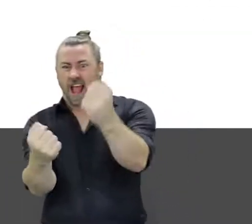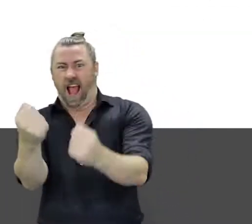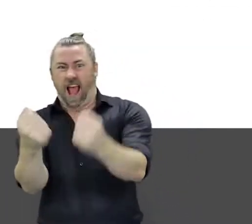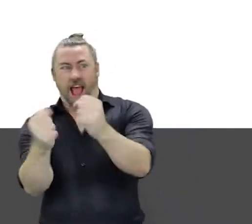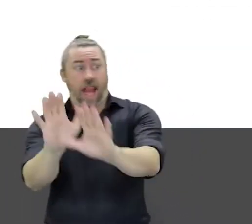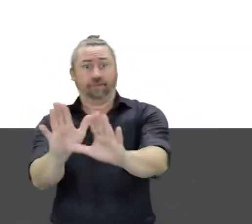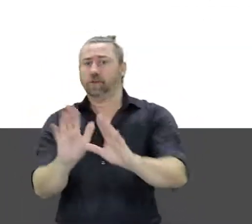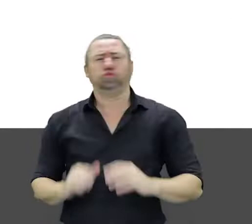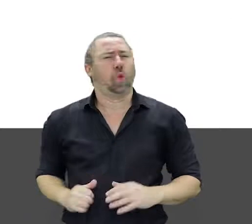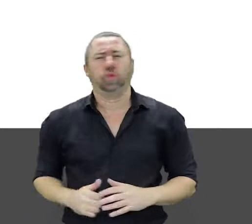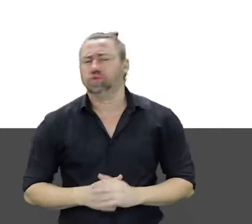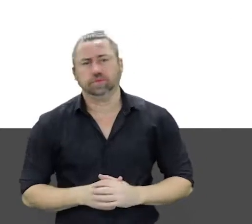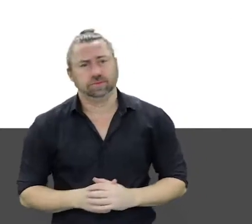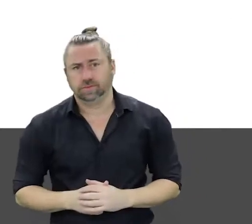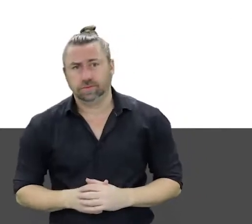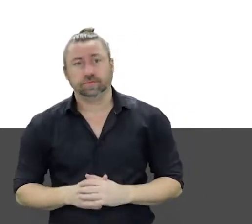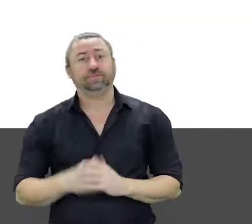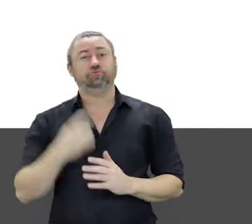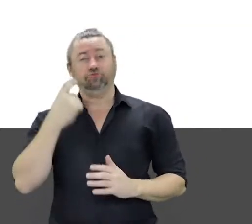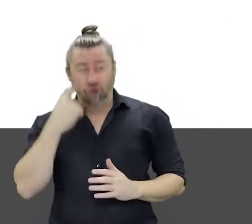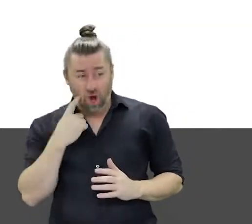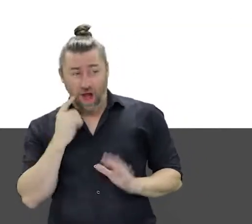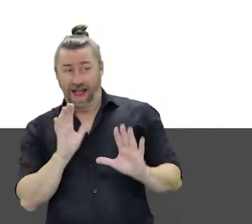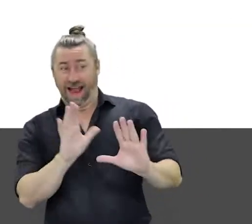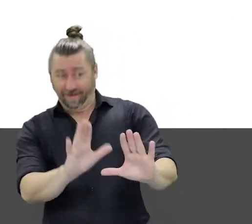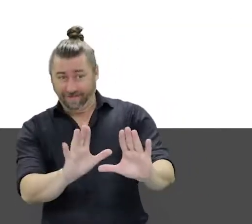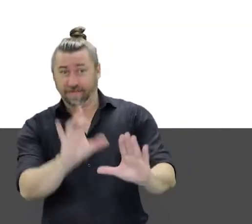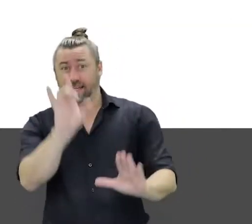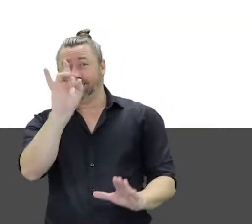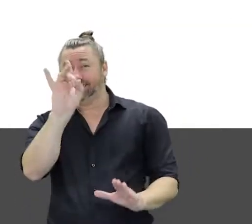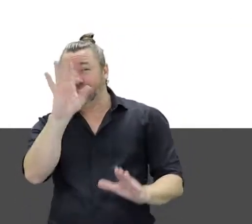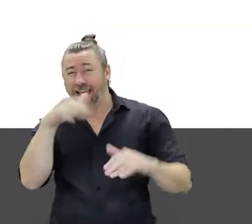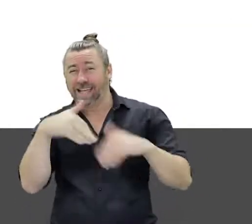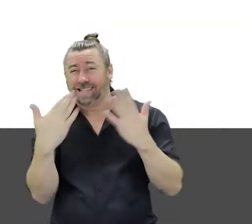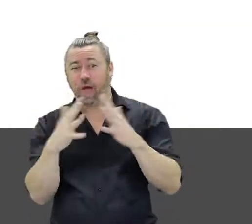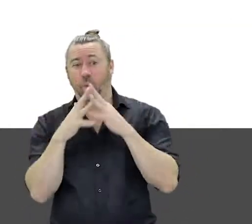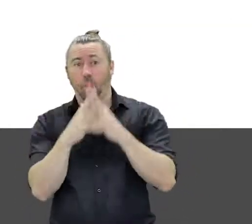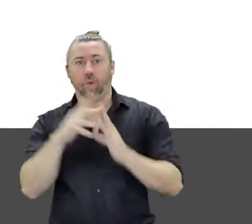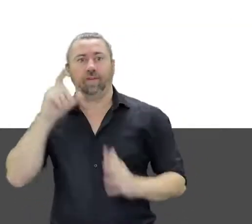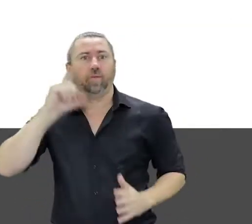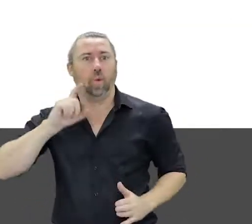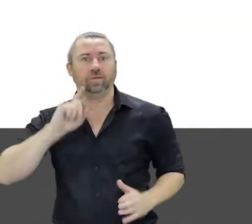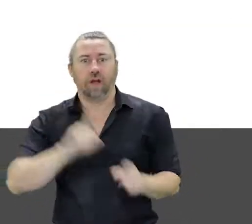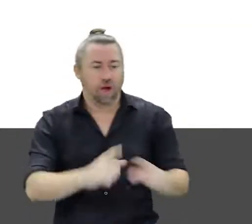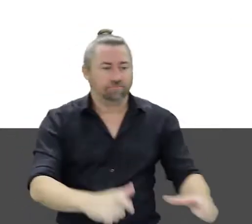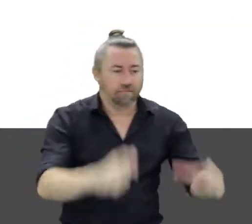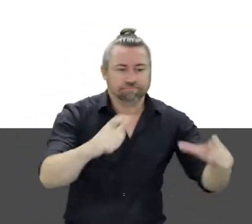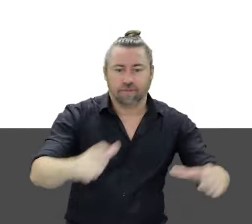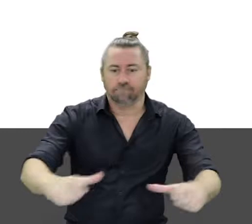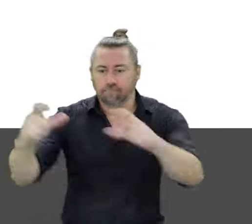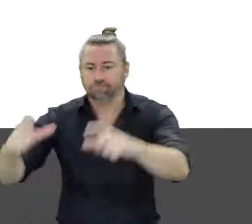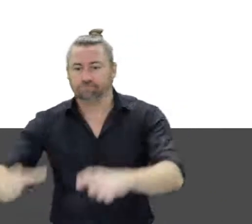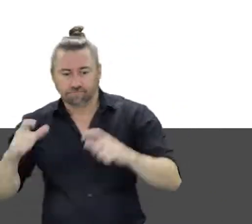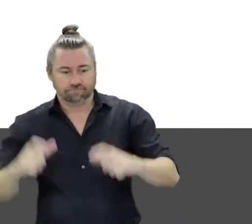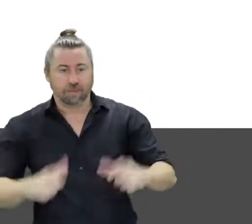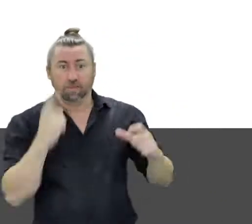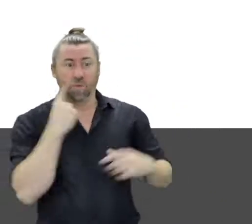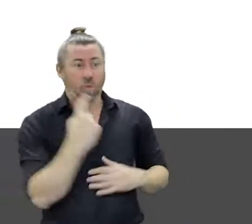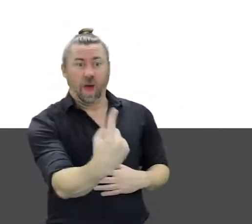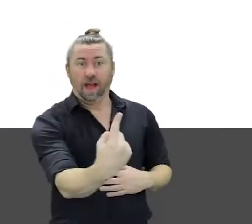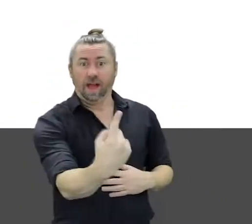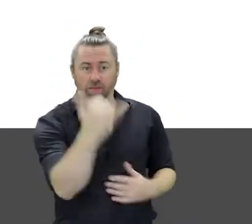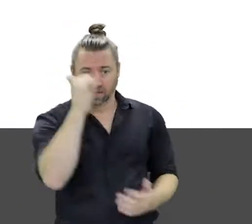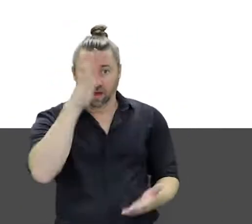leave at least 10 days' supply of water. Fill multiple containers. Don't leave just one container, as it may